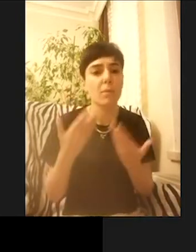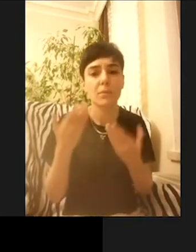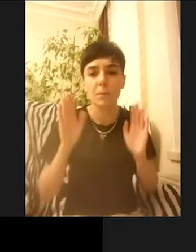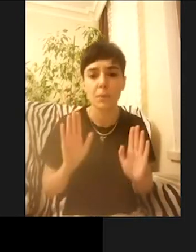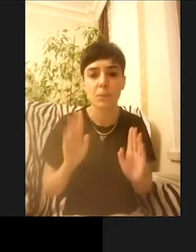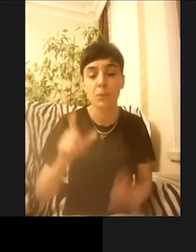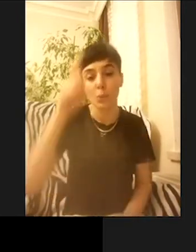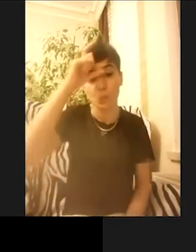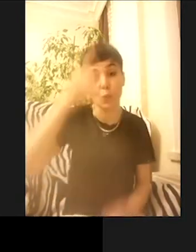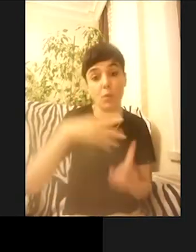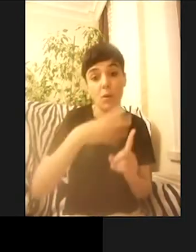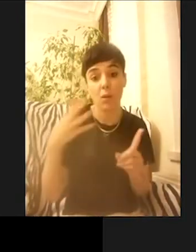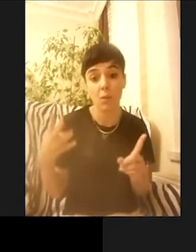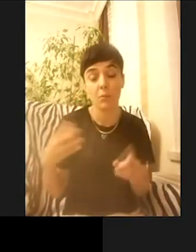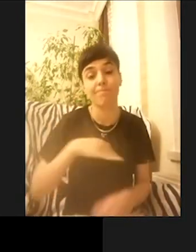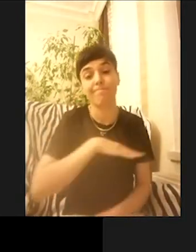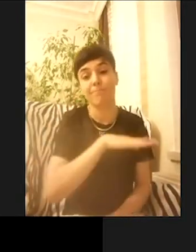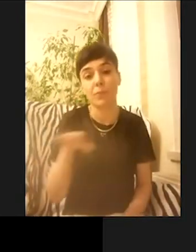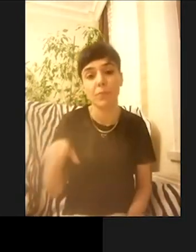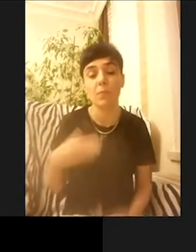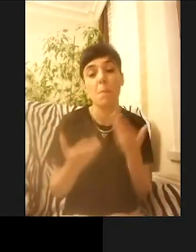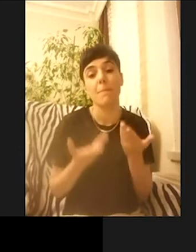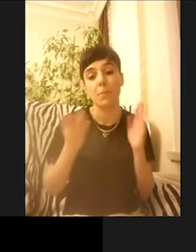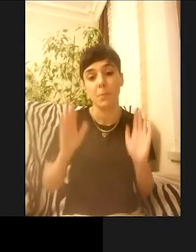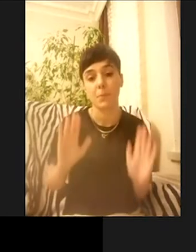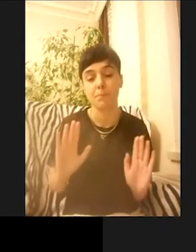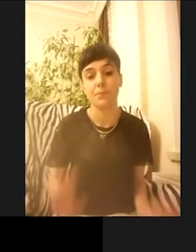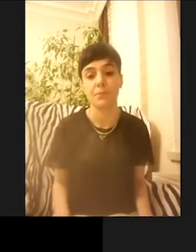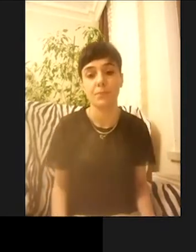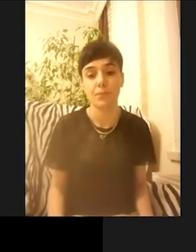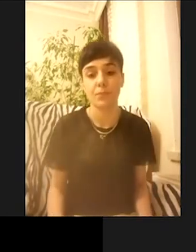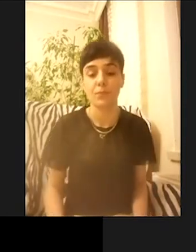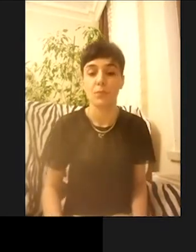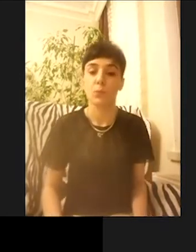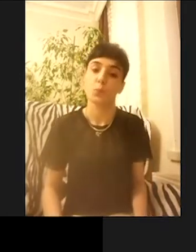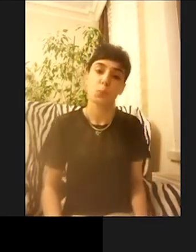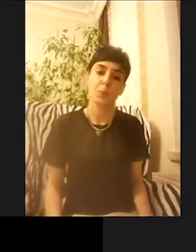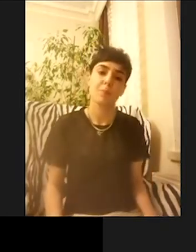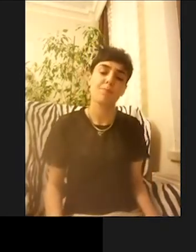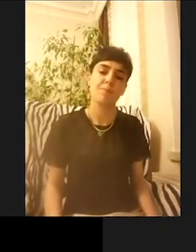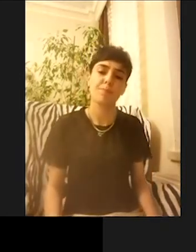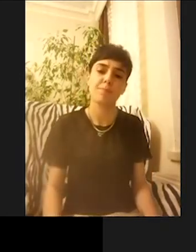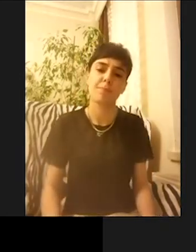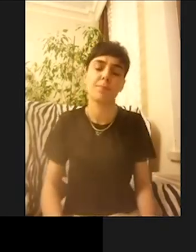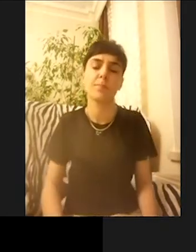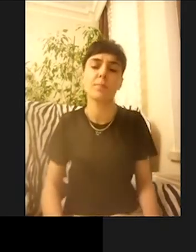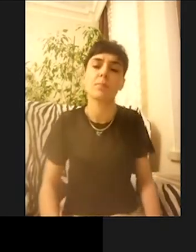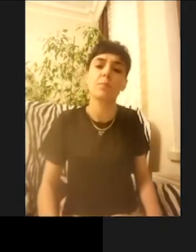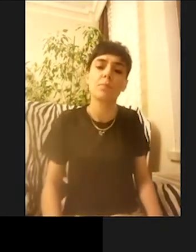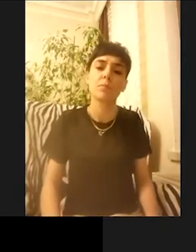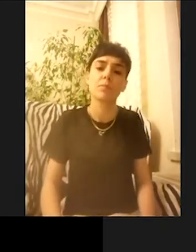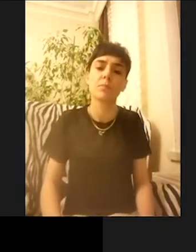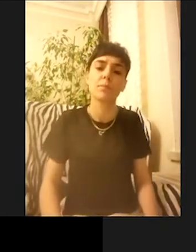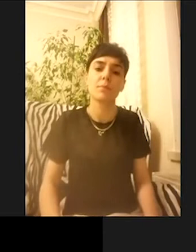one thing that actually is missing from our conversations is the way that we understand our